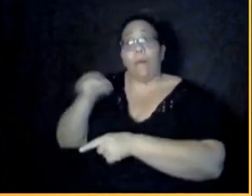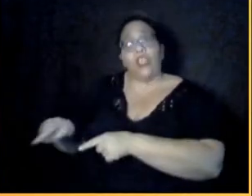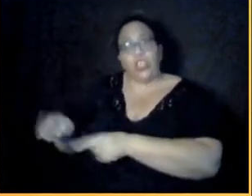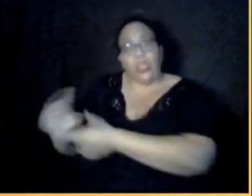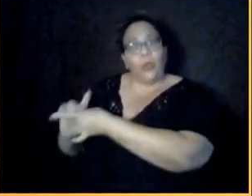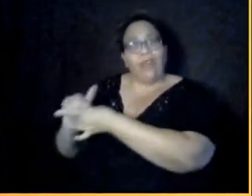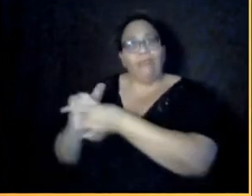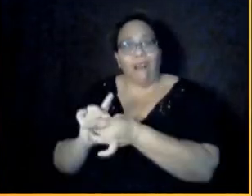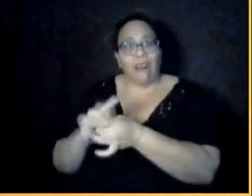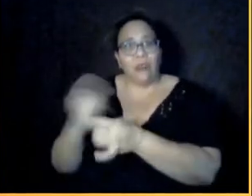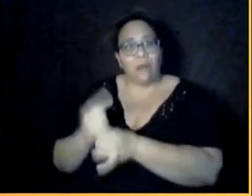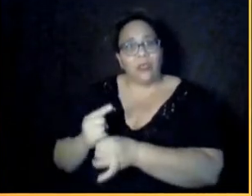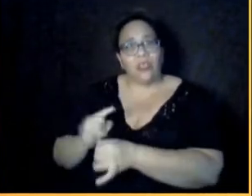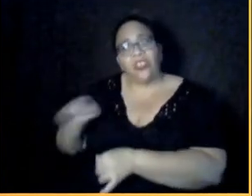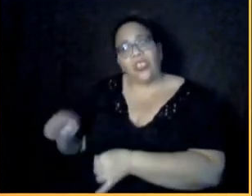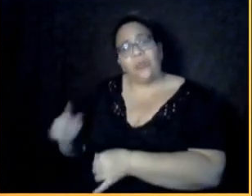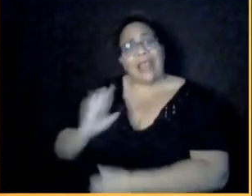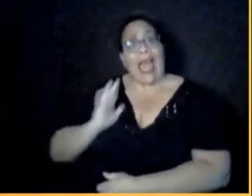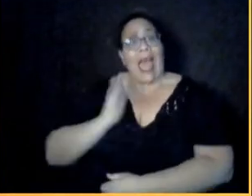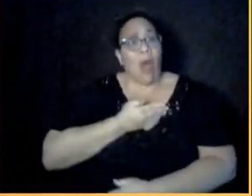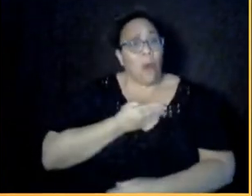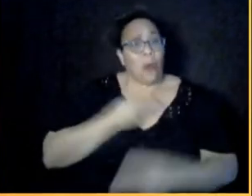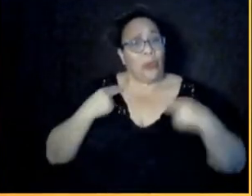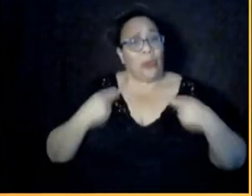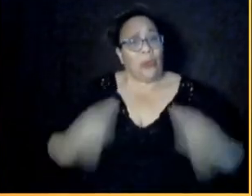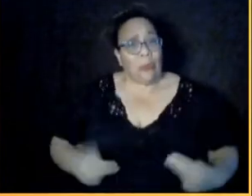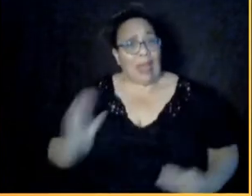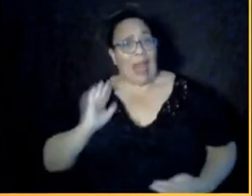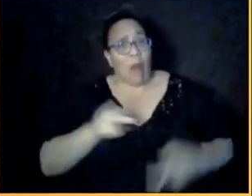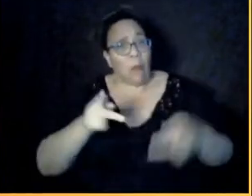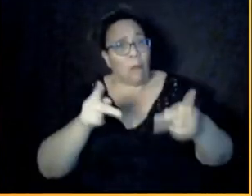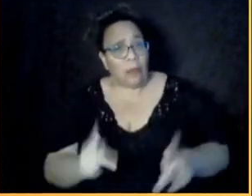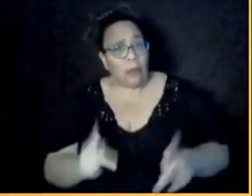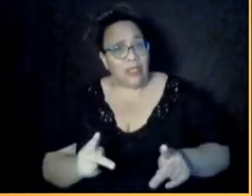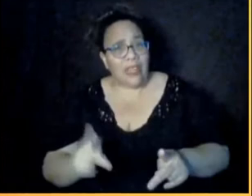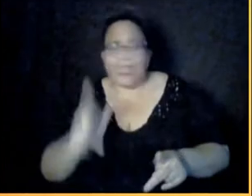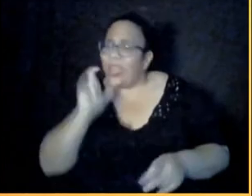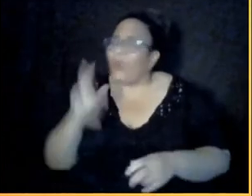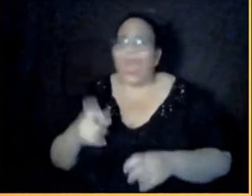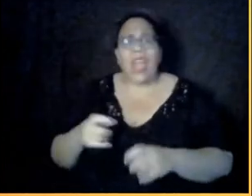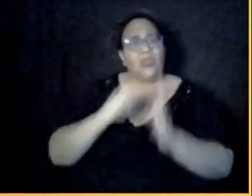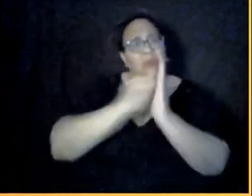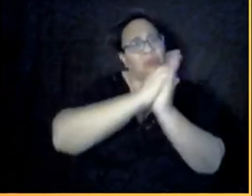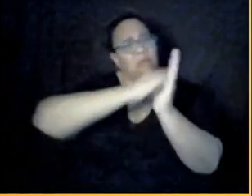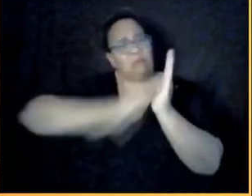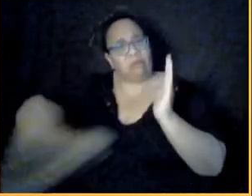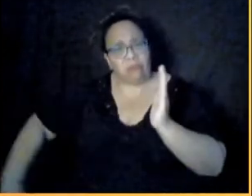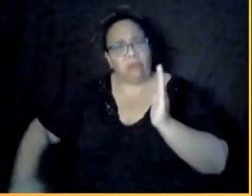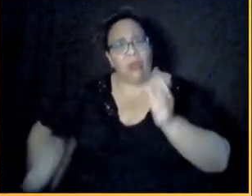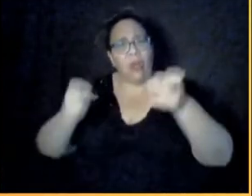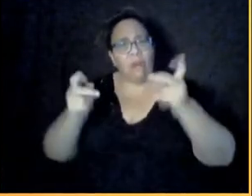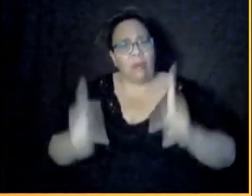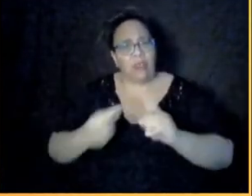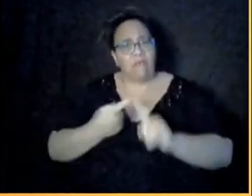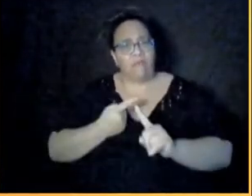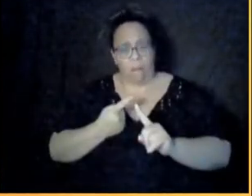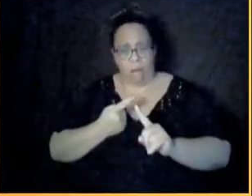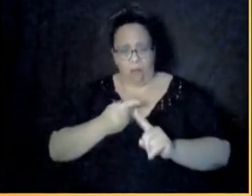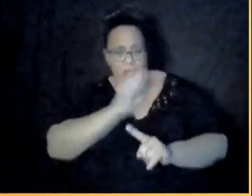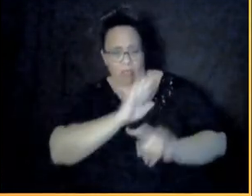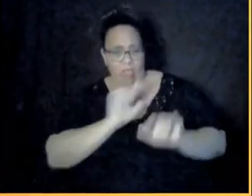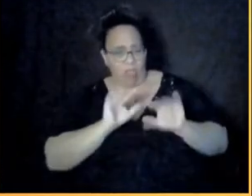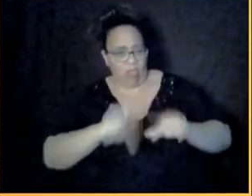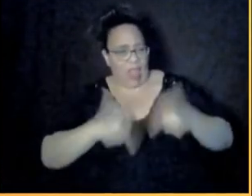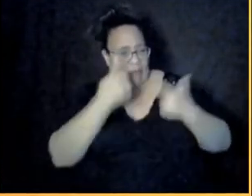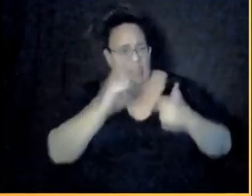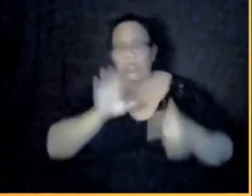know, she was our human, she was our person. Like, it's not okay for you to rip people out of other people's life because you're not okay